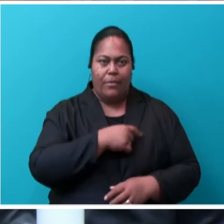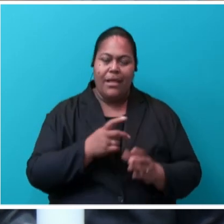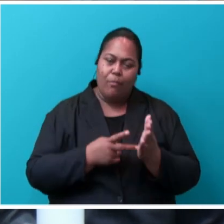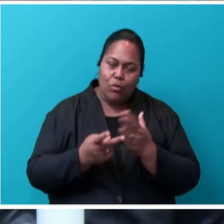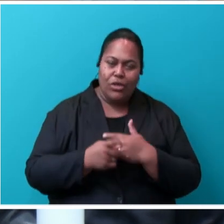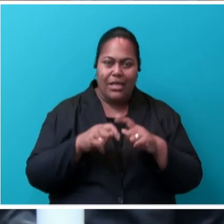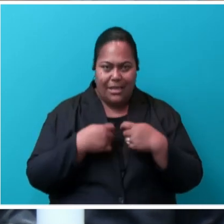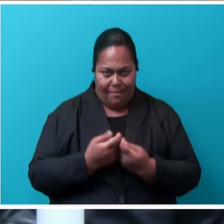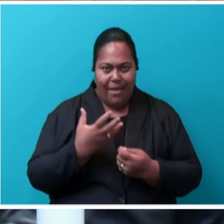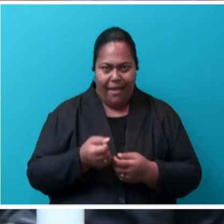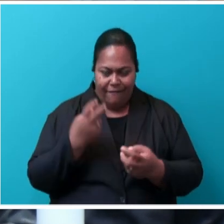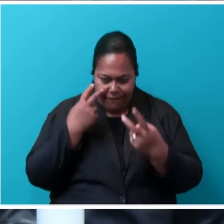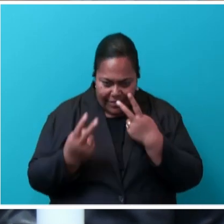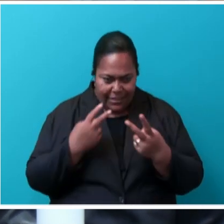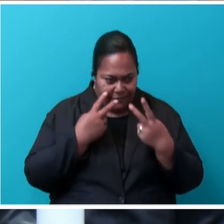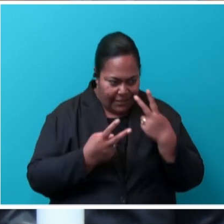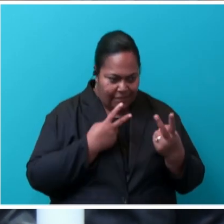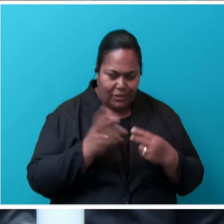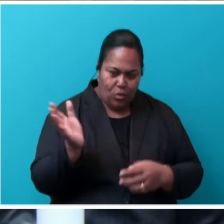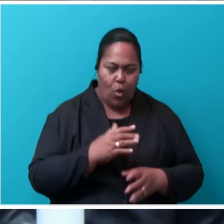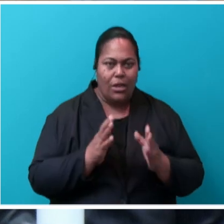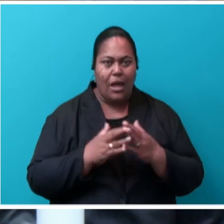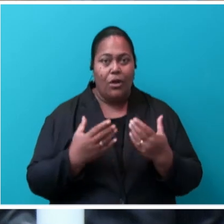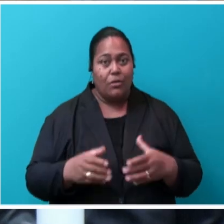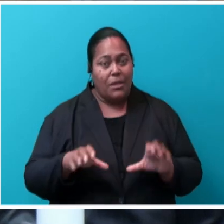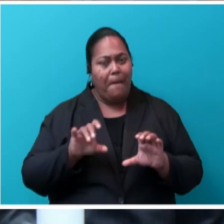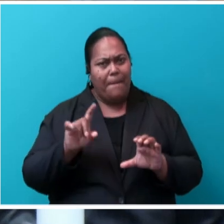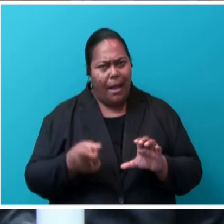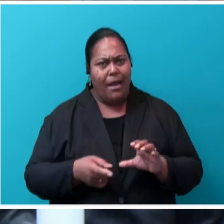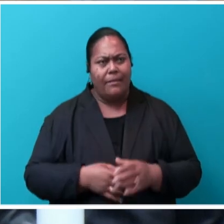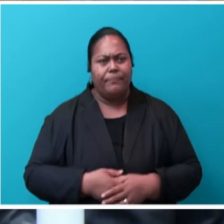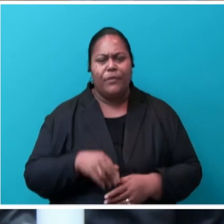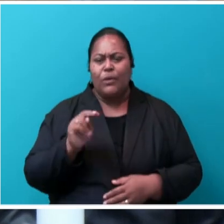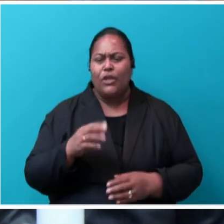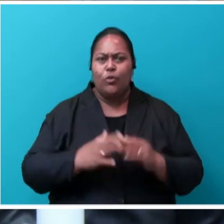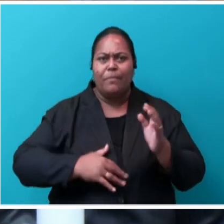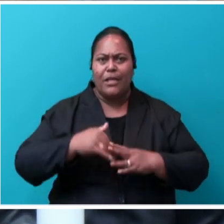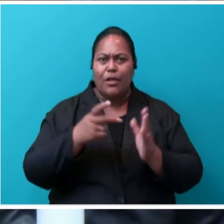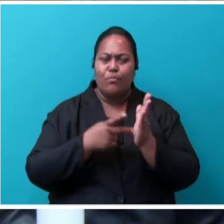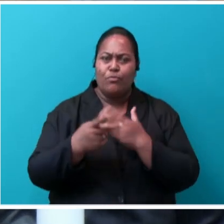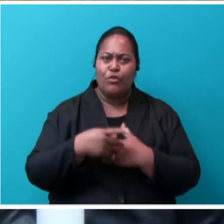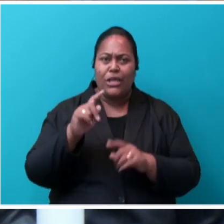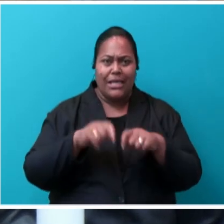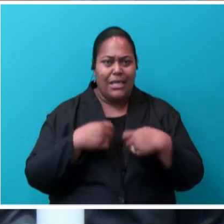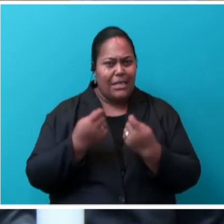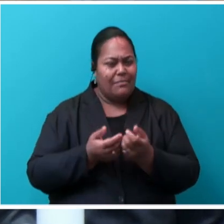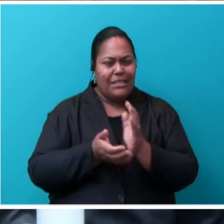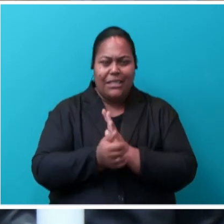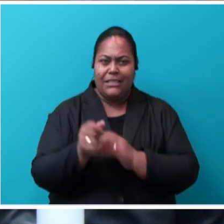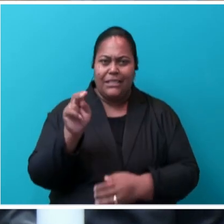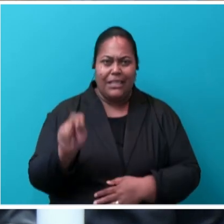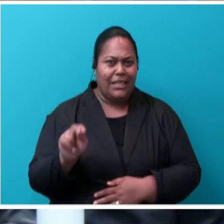site visits. However, there's a need to build on this project team with the skills that are required to monitor the